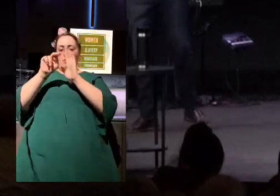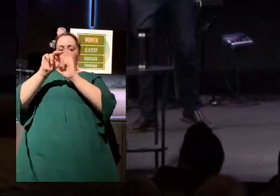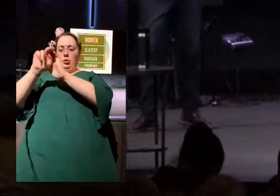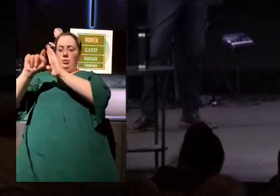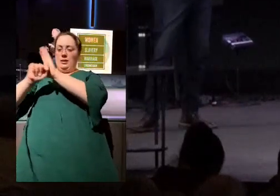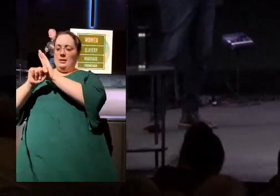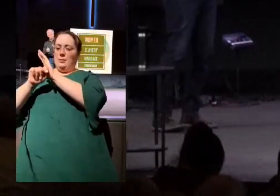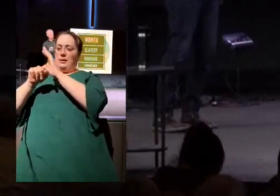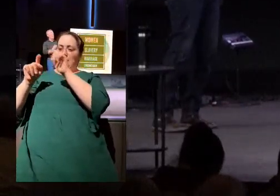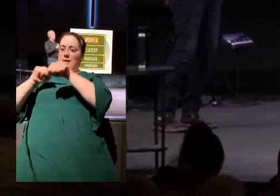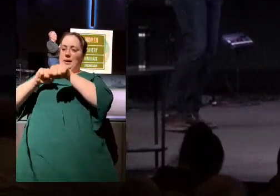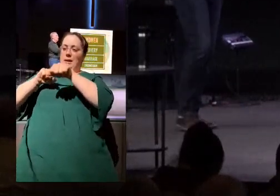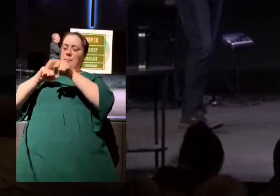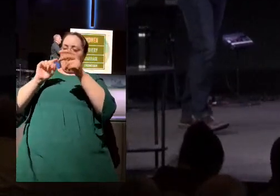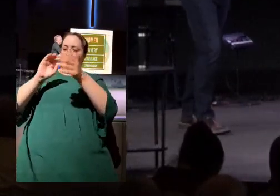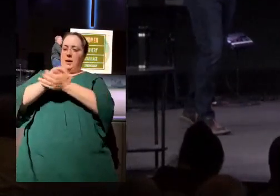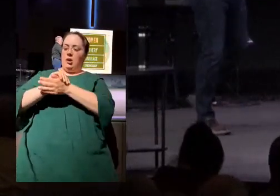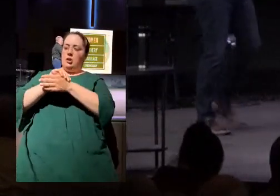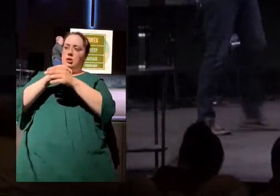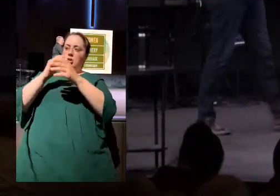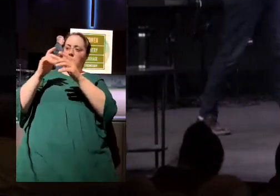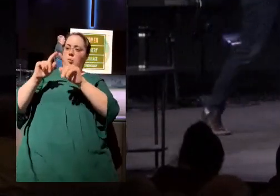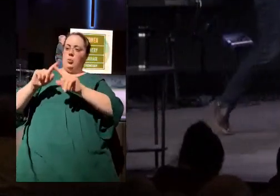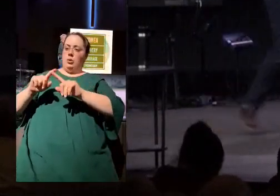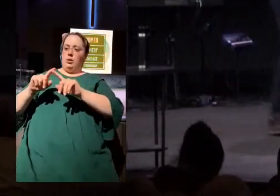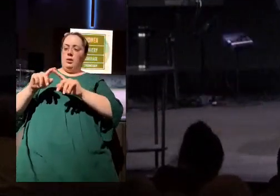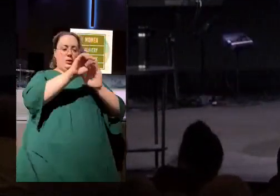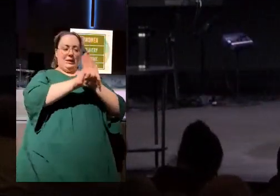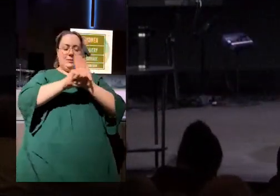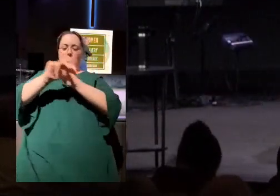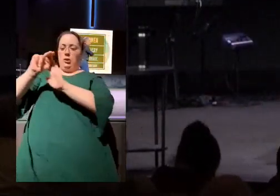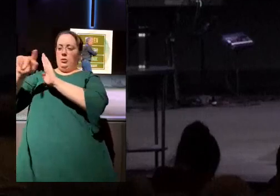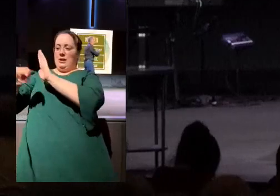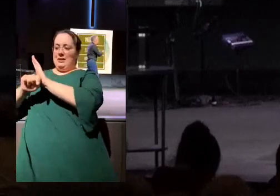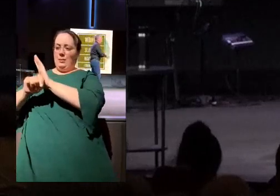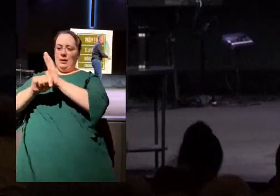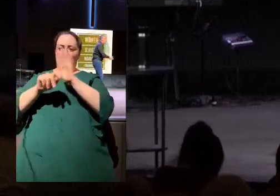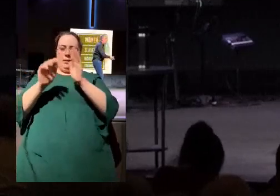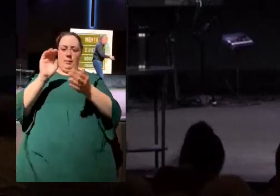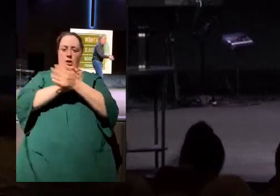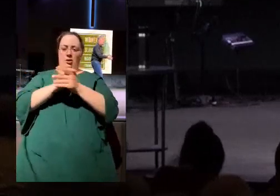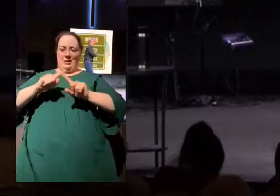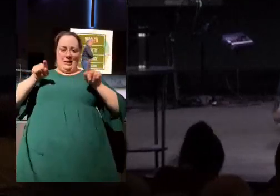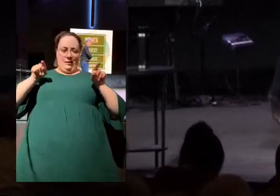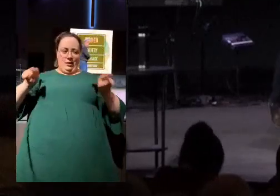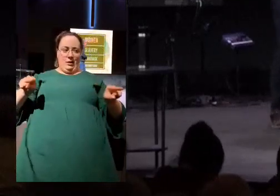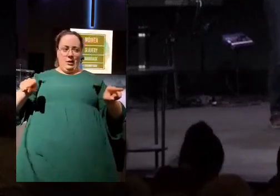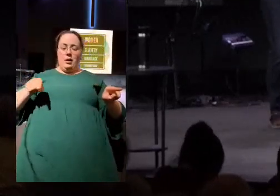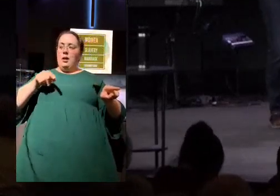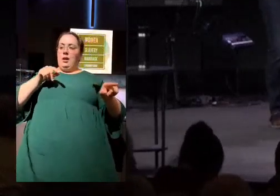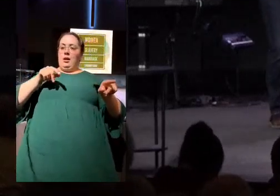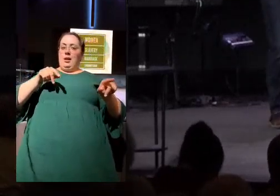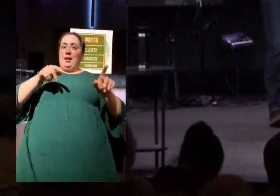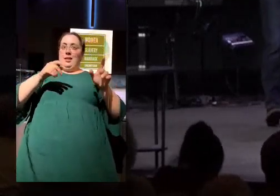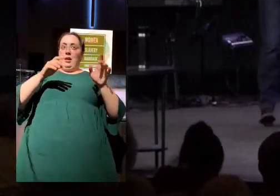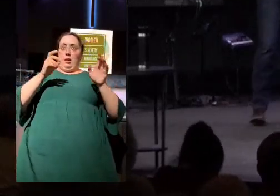than it was in the Old Testament era. But marriage as an institution is different in America than it was in